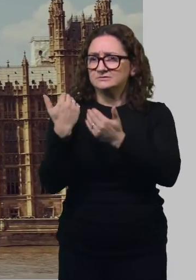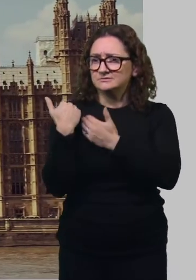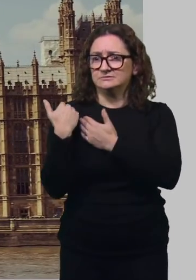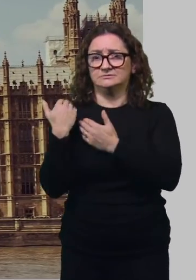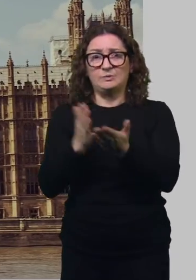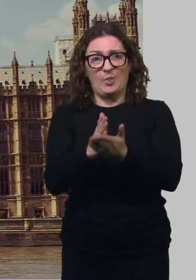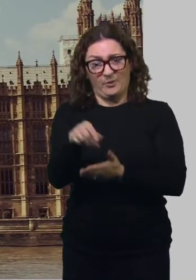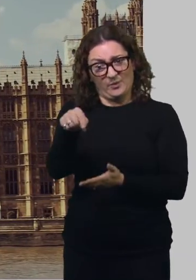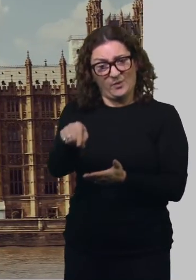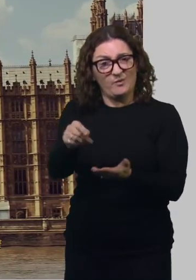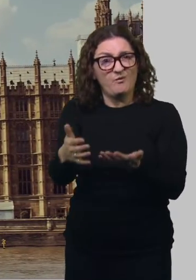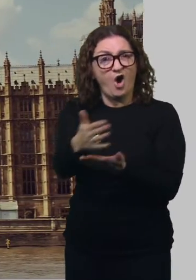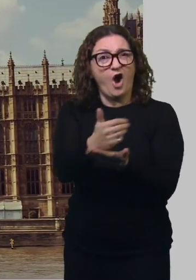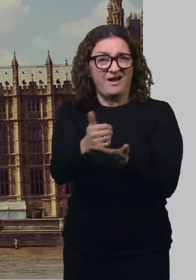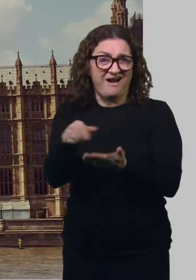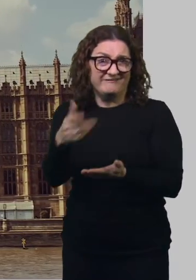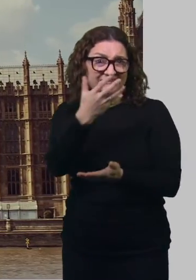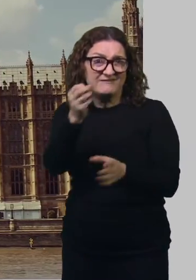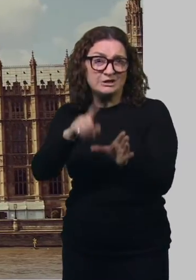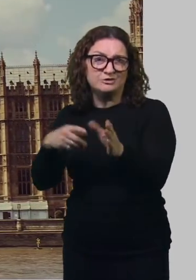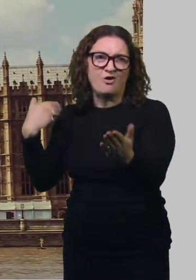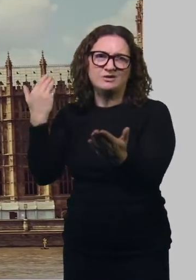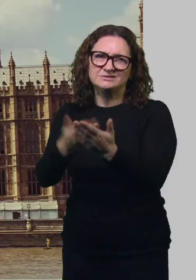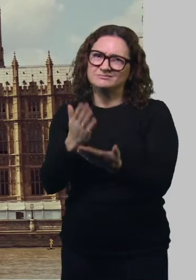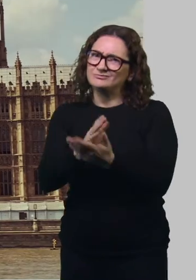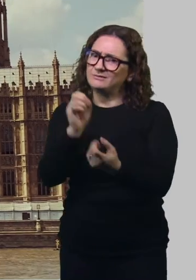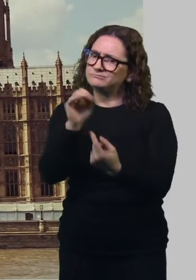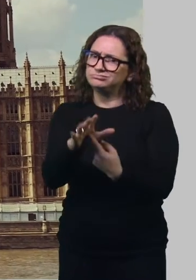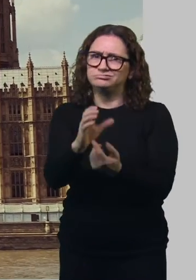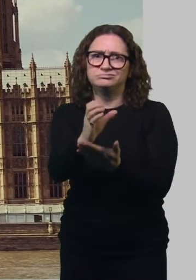on the lives of everyone in the UK, and indeed across the world.